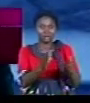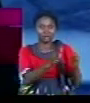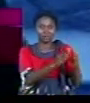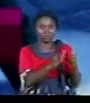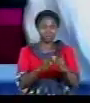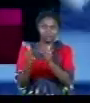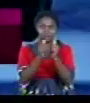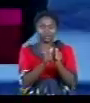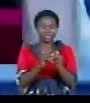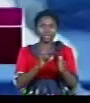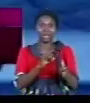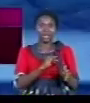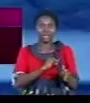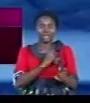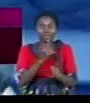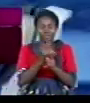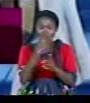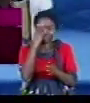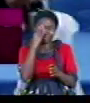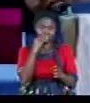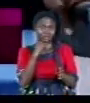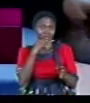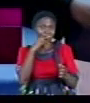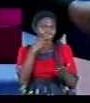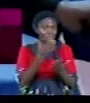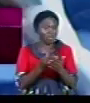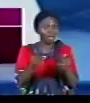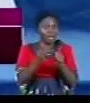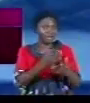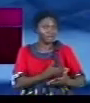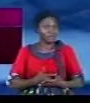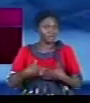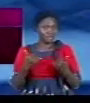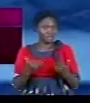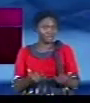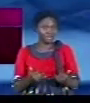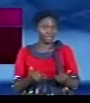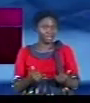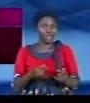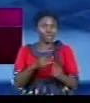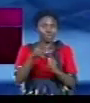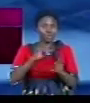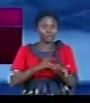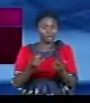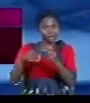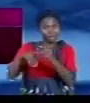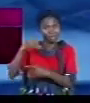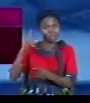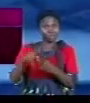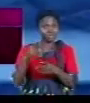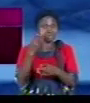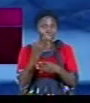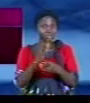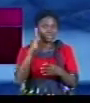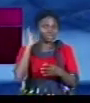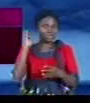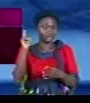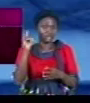urinating. And even when I came out to give the testimony there, all my lymph in the hands were still swollen and my legs.